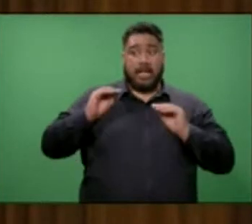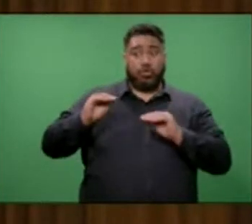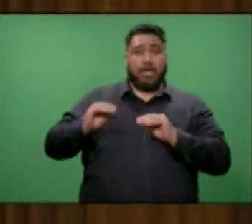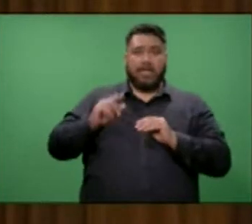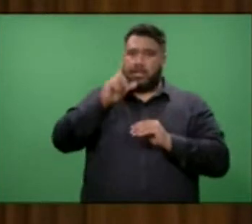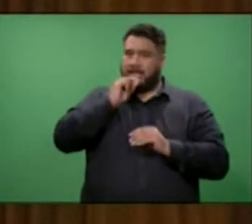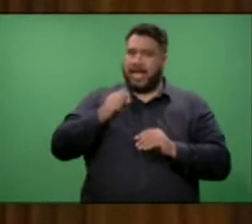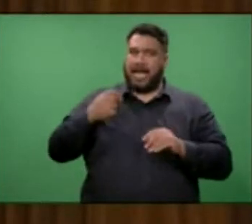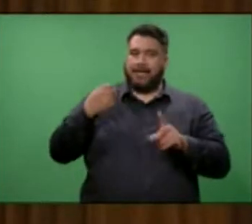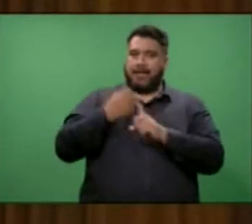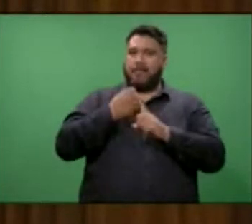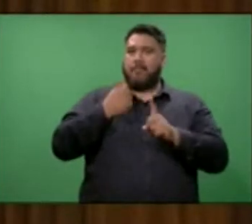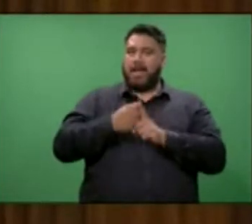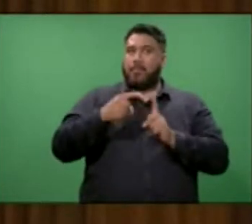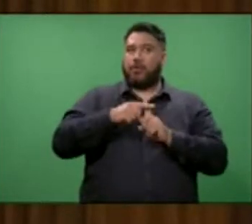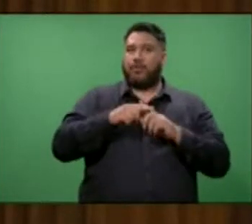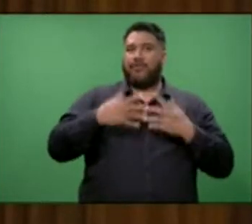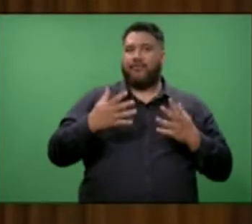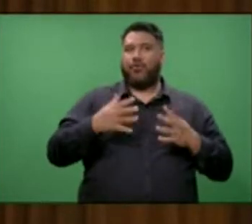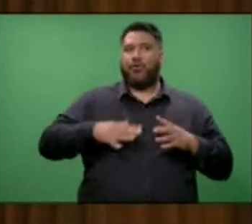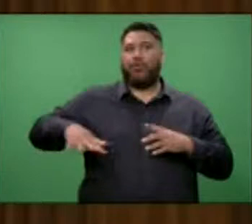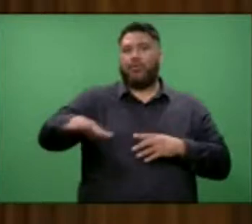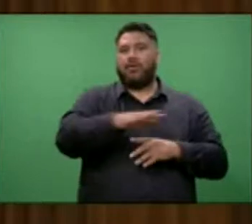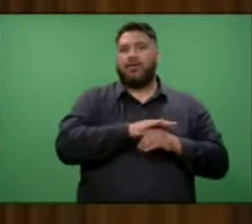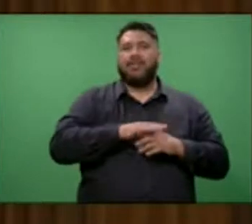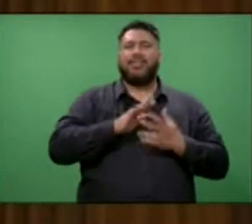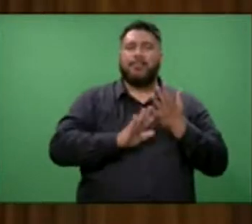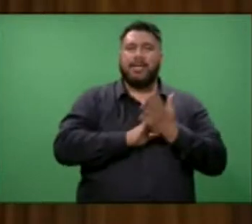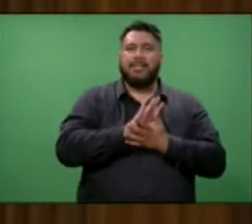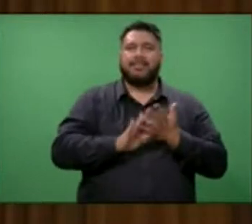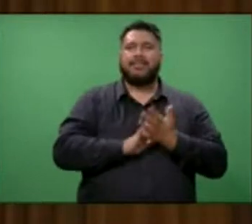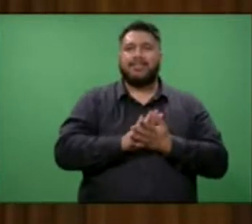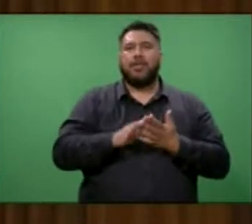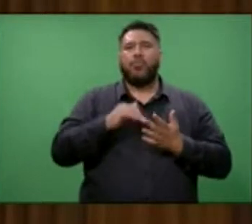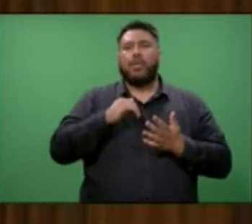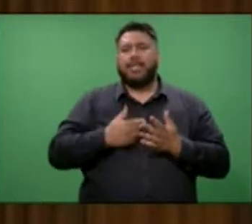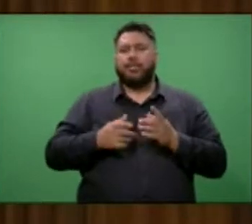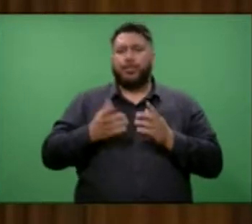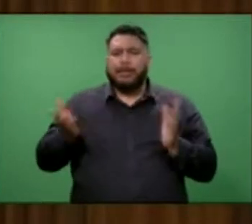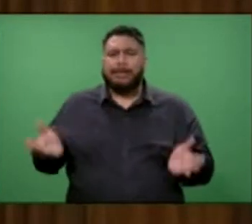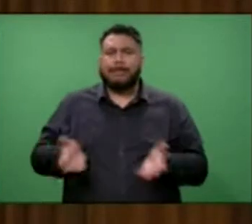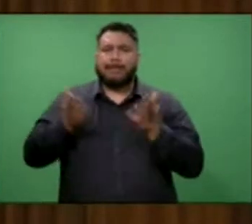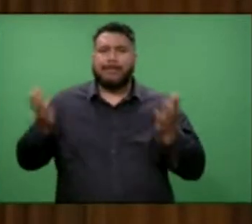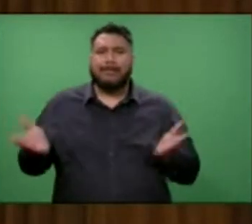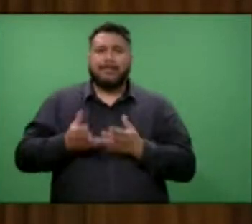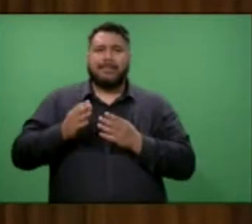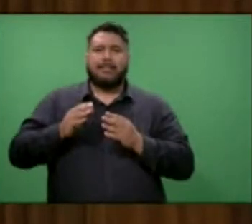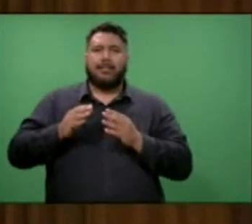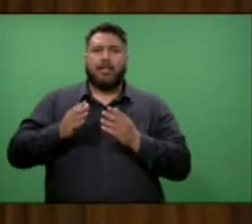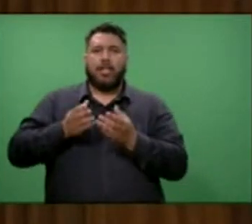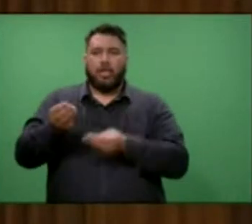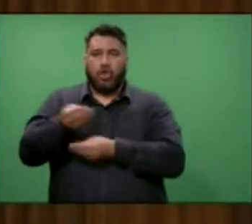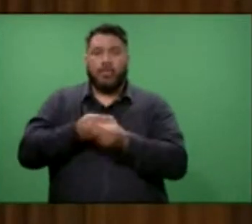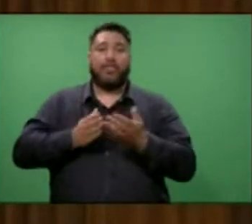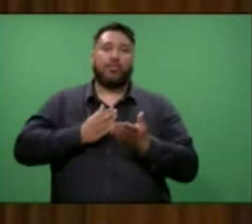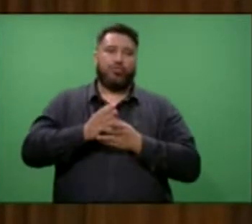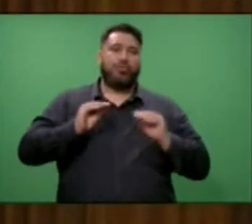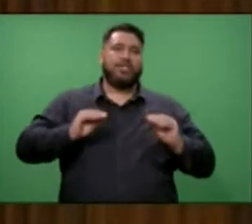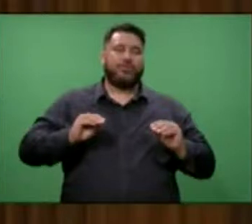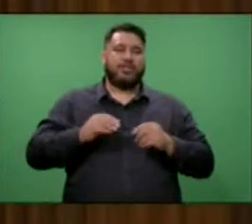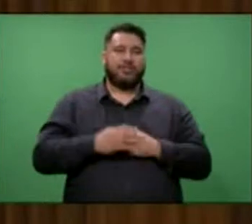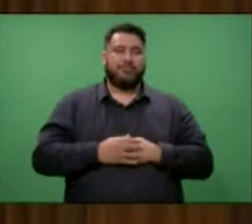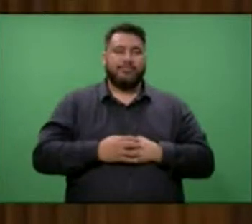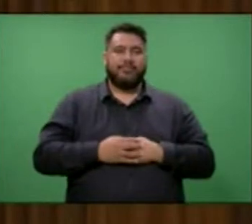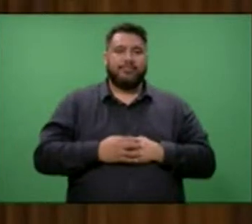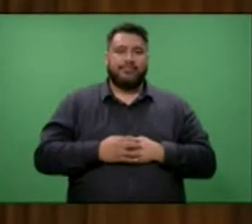society and one of the biggest levers we can use to improve the productivity of the economy. In the